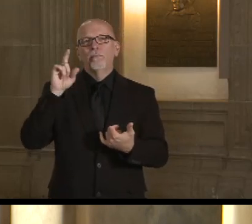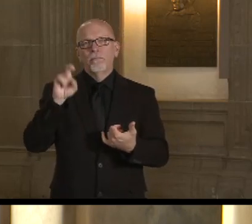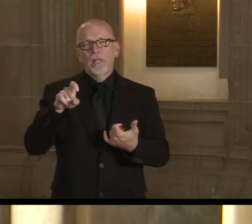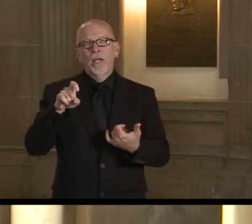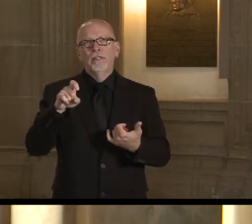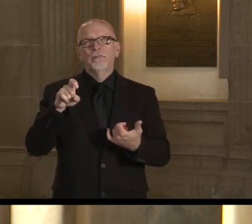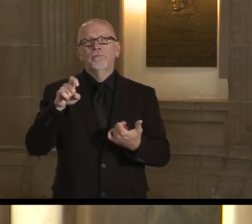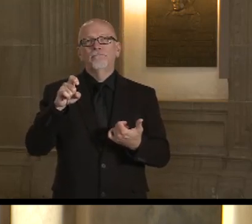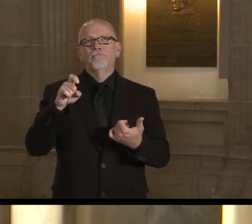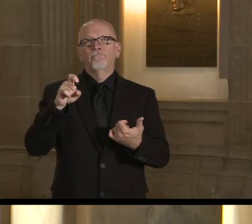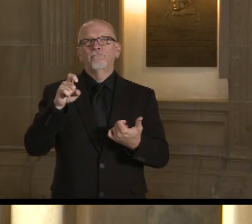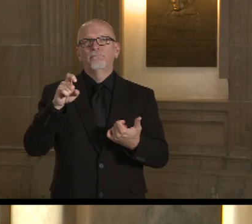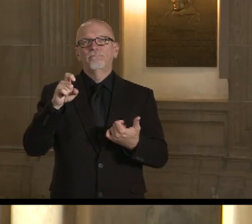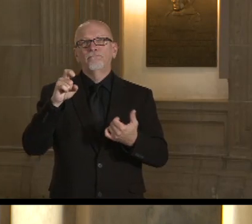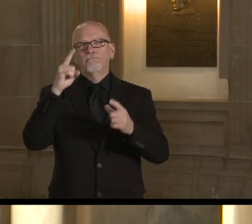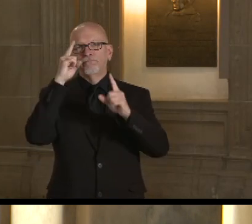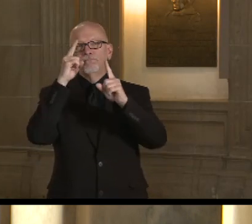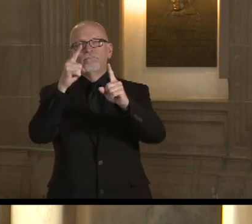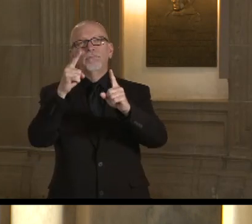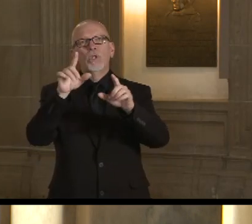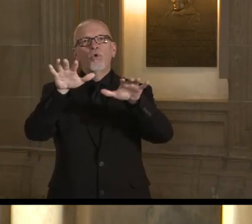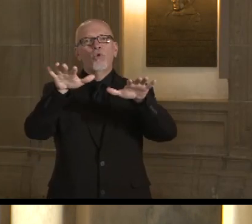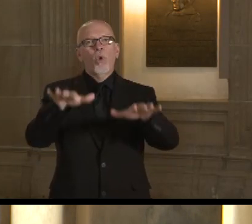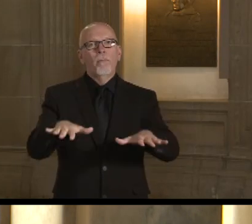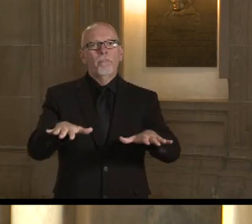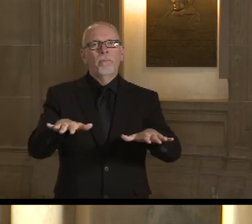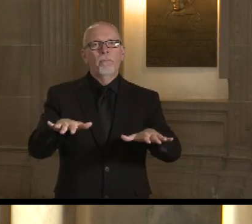a place of calm,